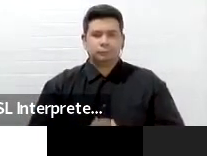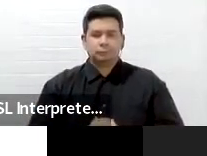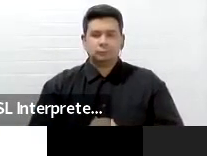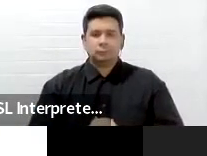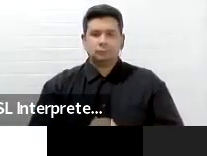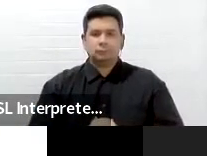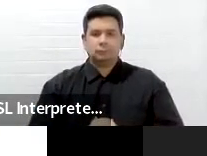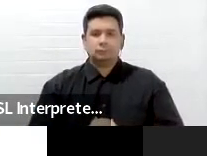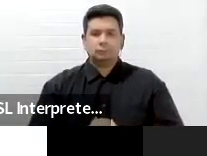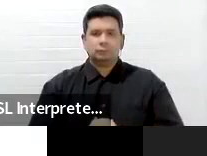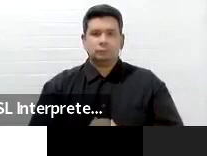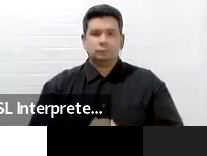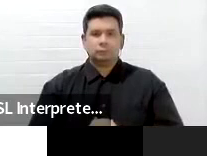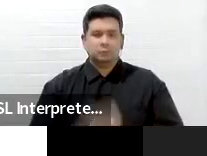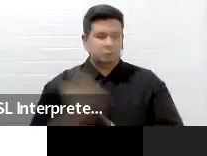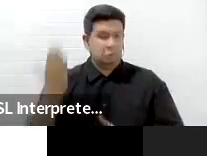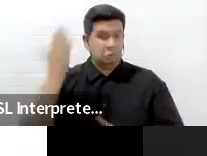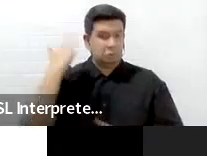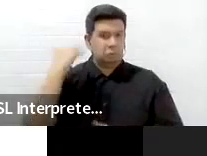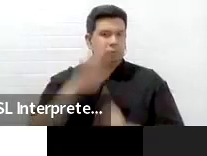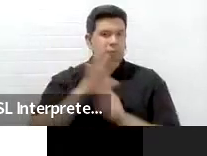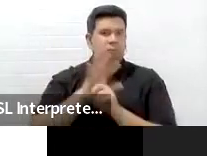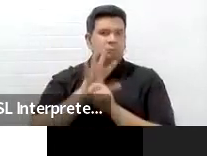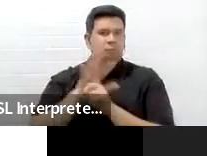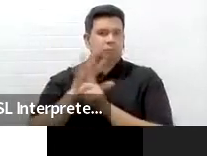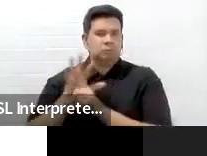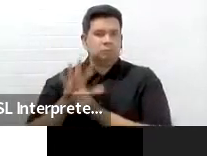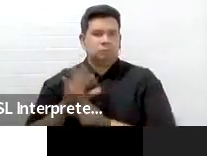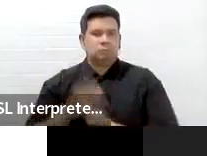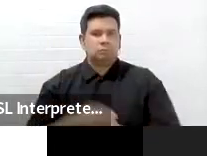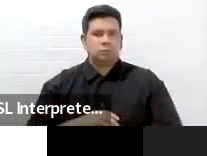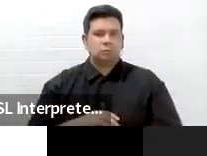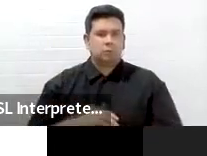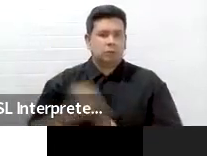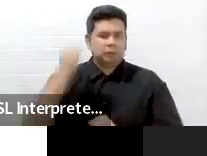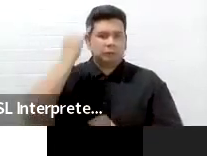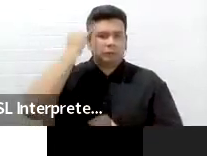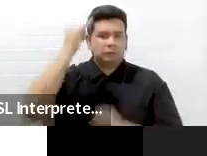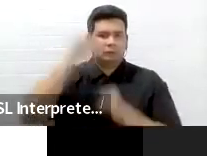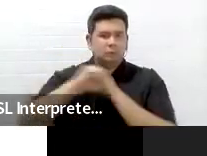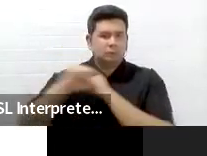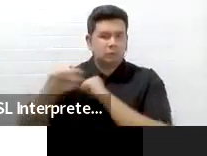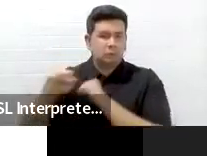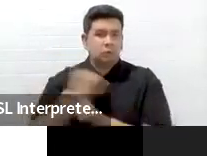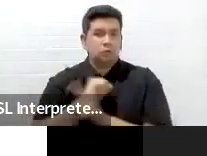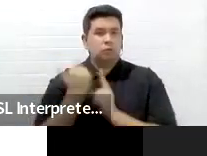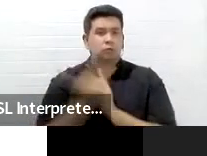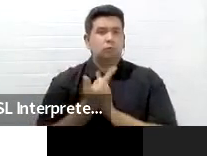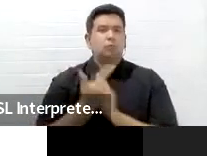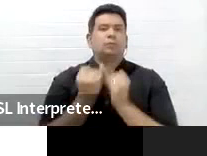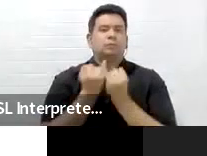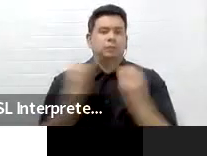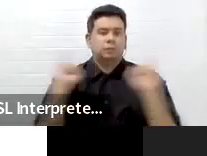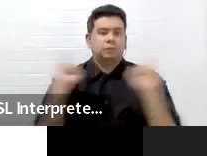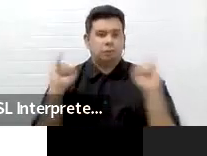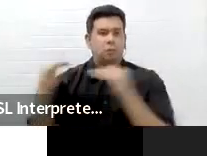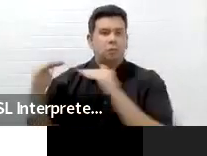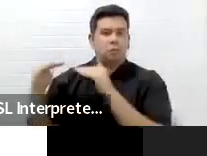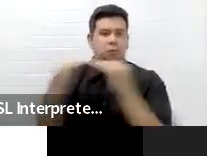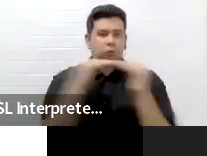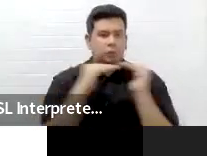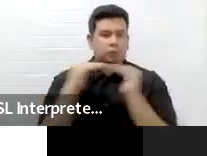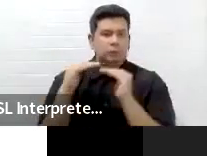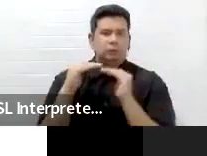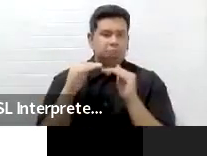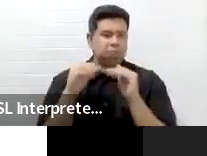the popular saying was advancing the idea that perhaps social independence and equality may be the way out